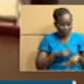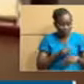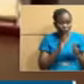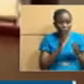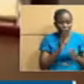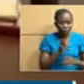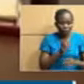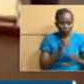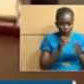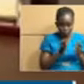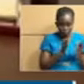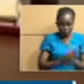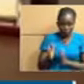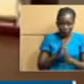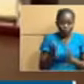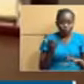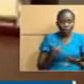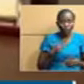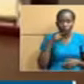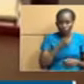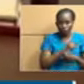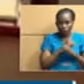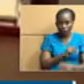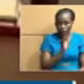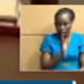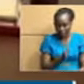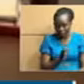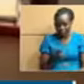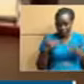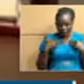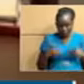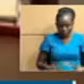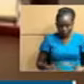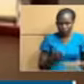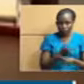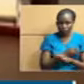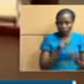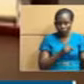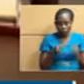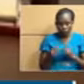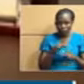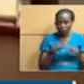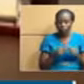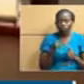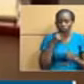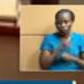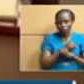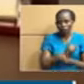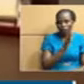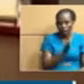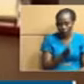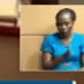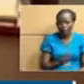looking at education, there's social protection there. Health, it has been talked about, there's social protection there.